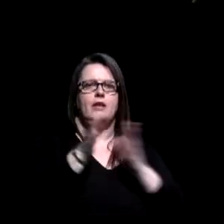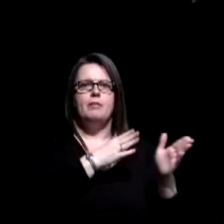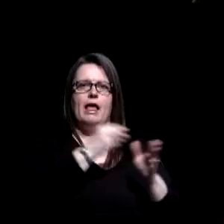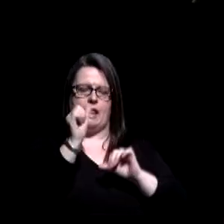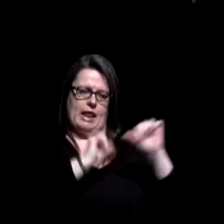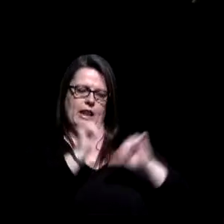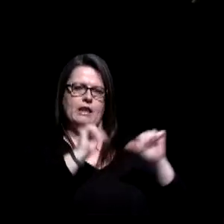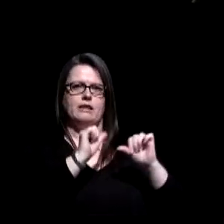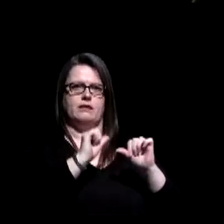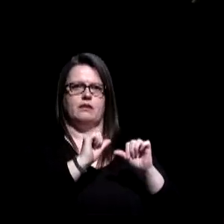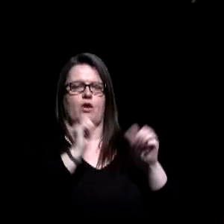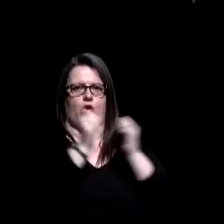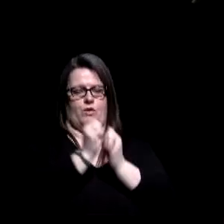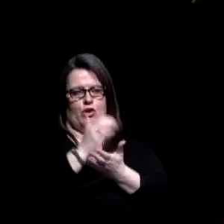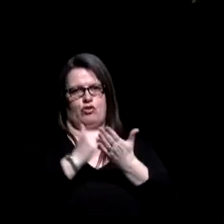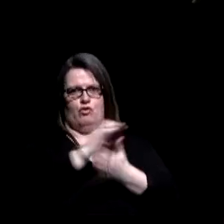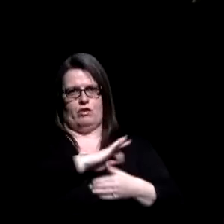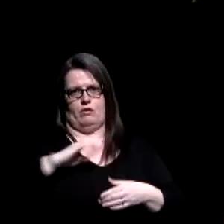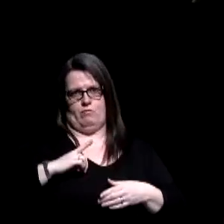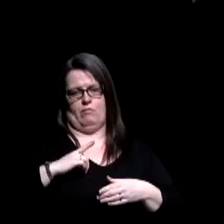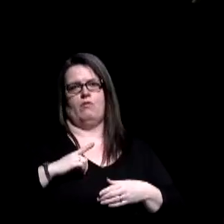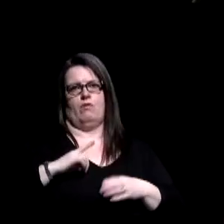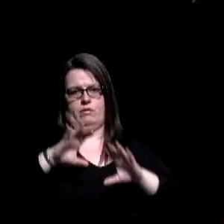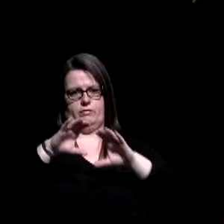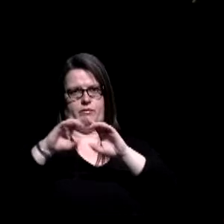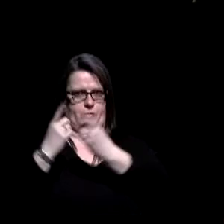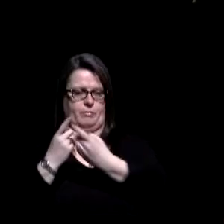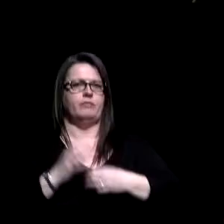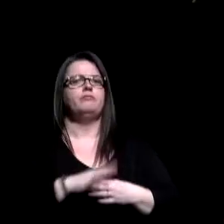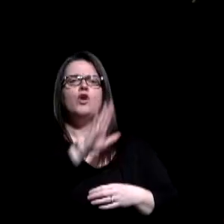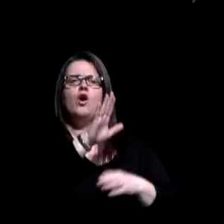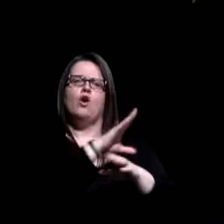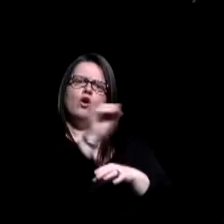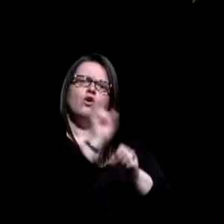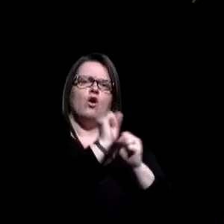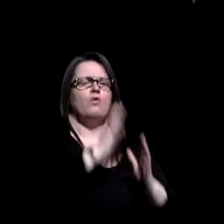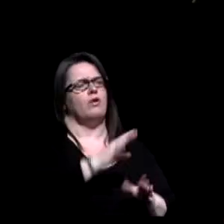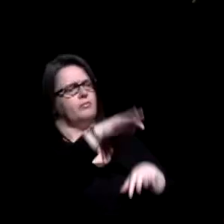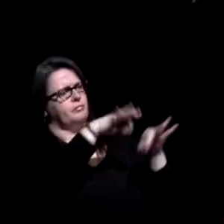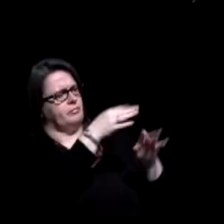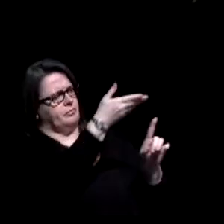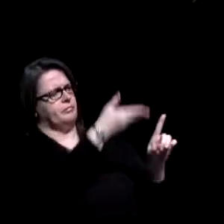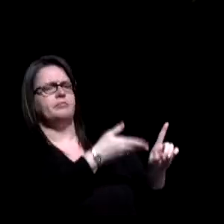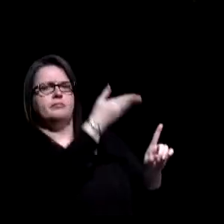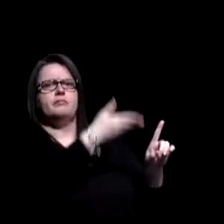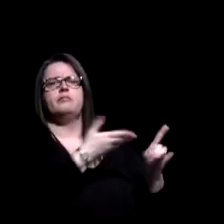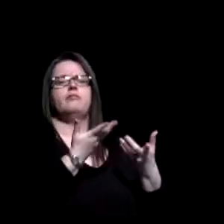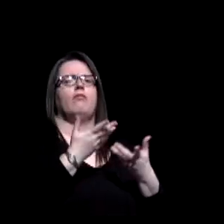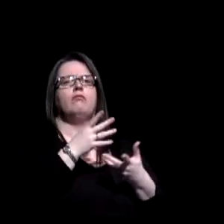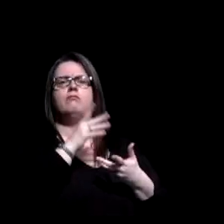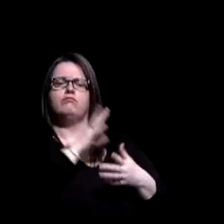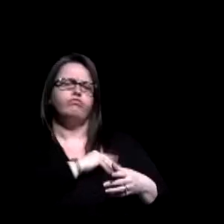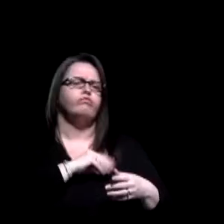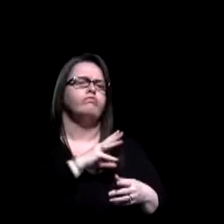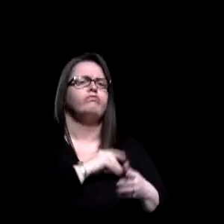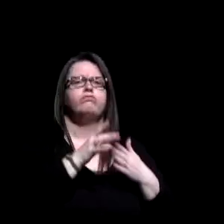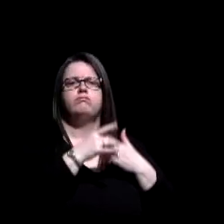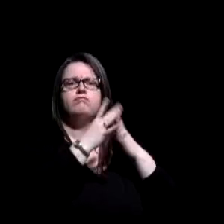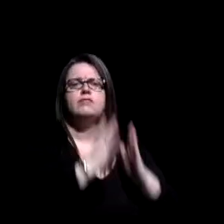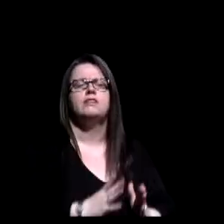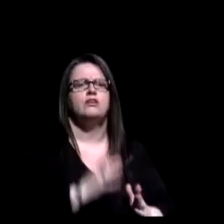Board Secretariat. Her colleagues describe her as an empathetic leader who is